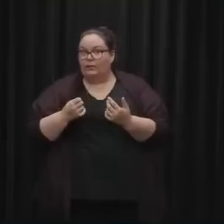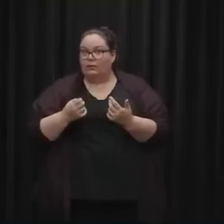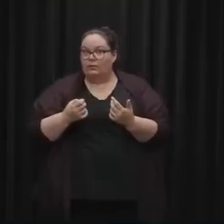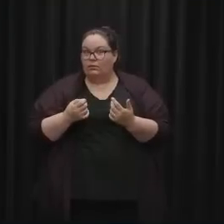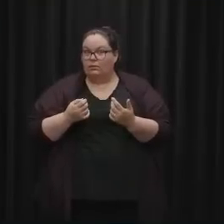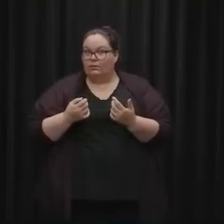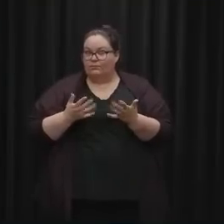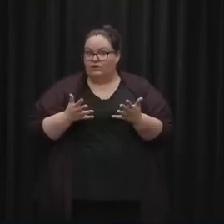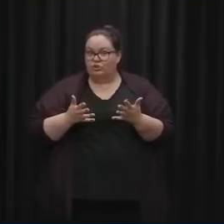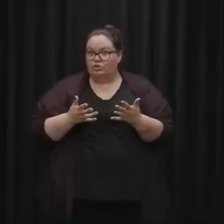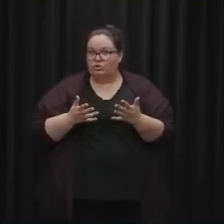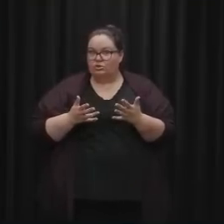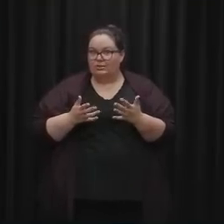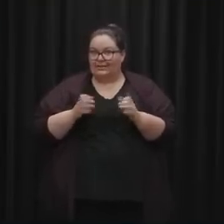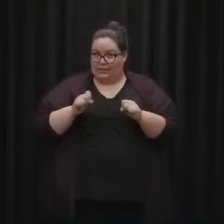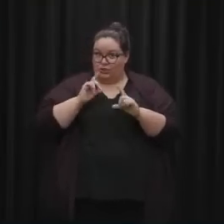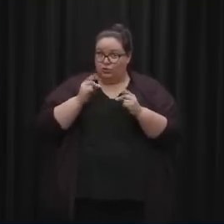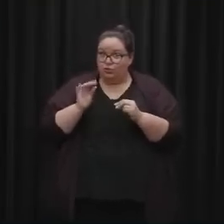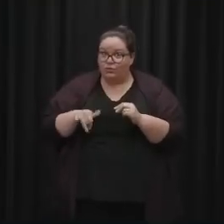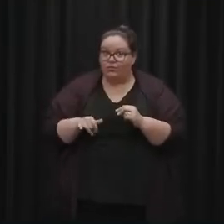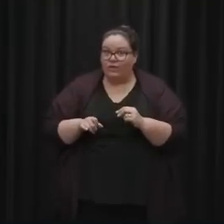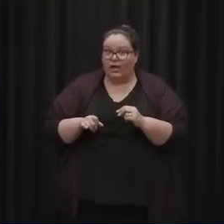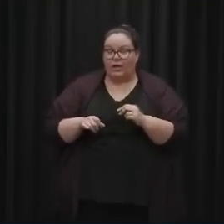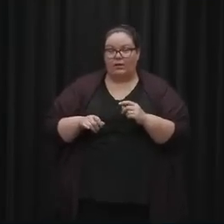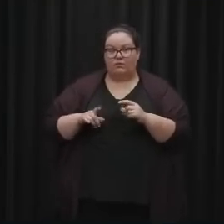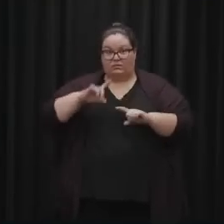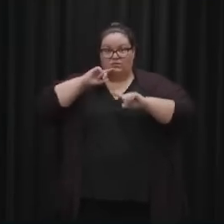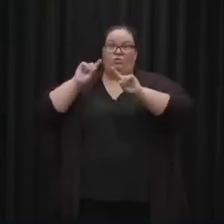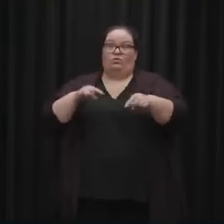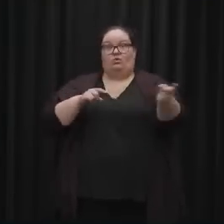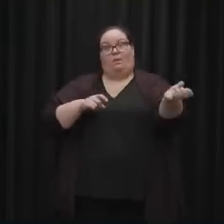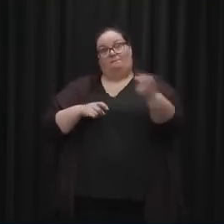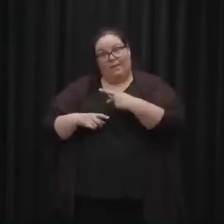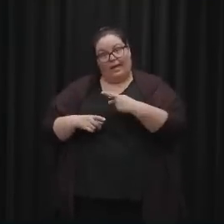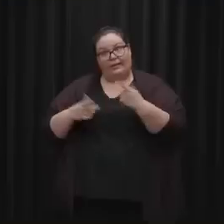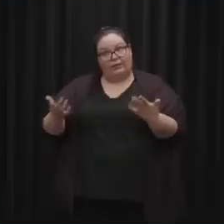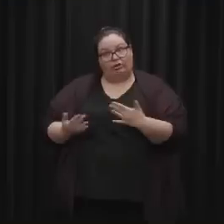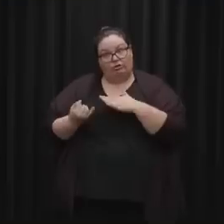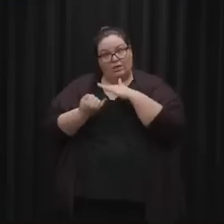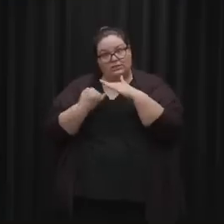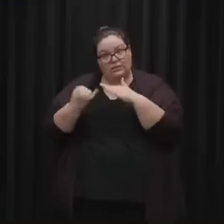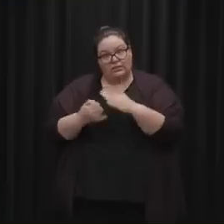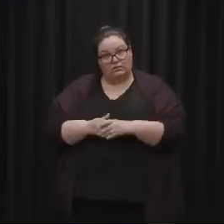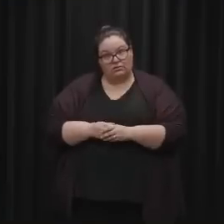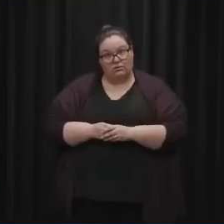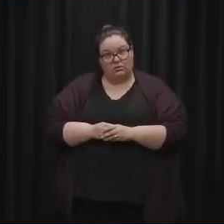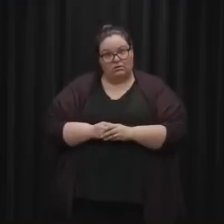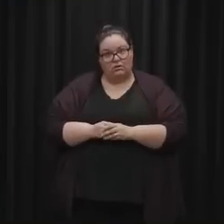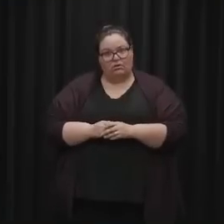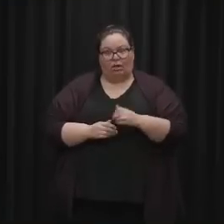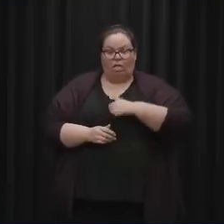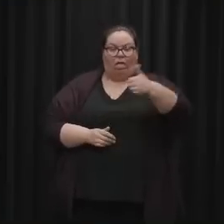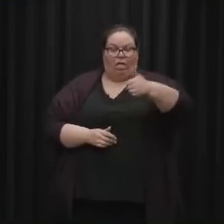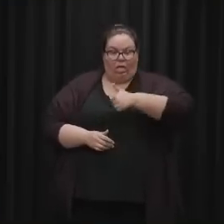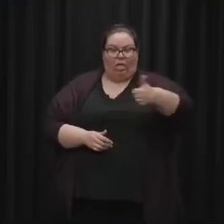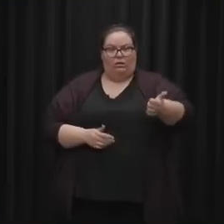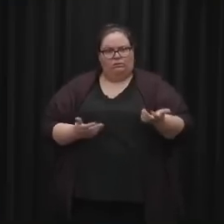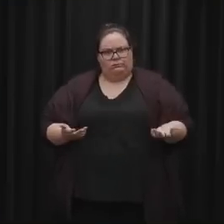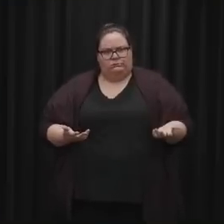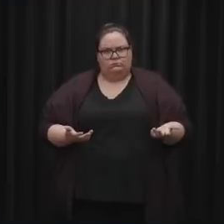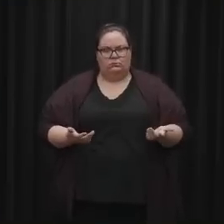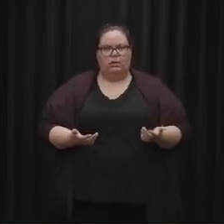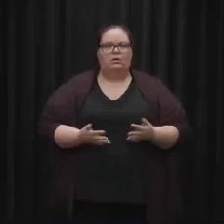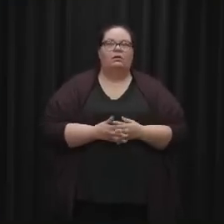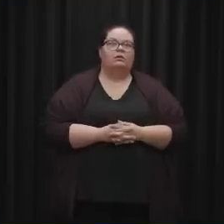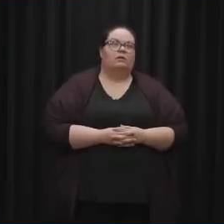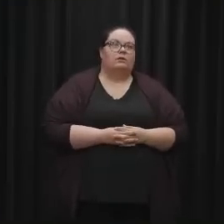results? Or are you able to do that, order them to isolate in New Brunswick while they wait for test results, as opposed to going back and forth?